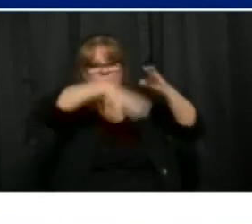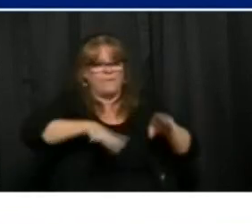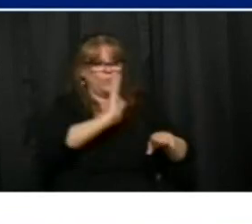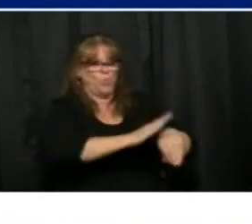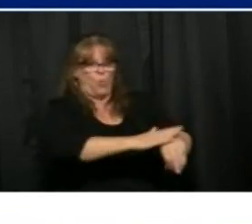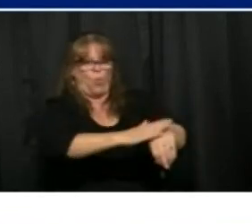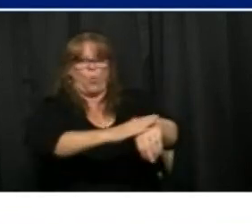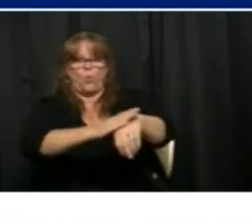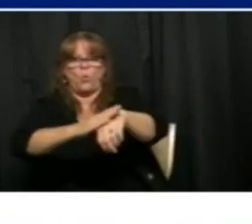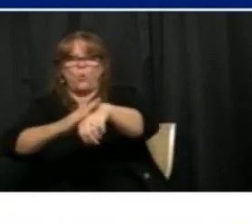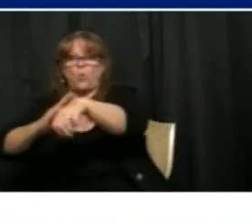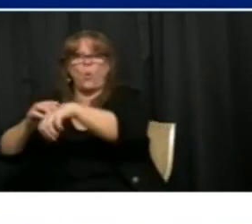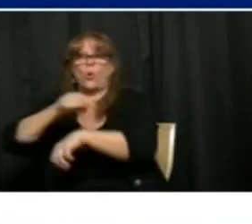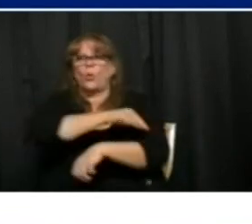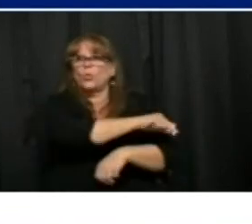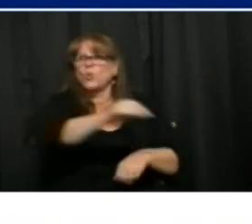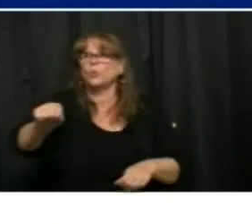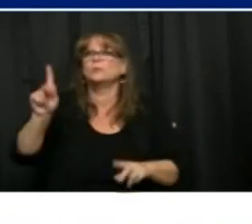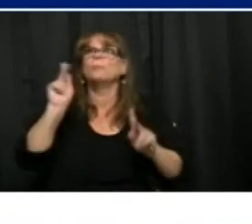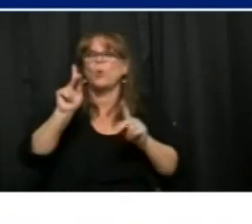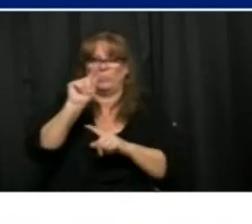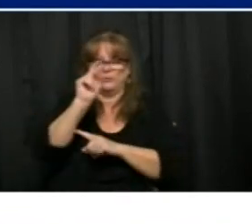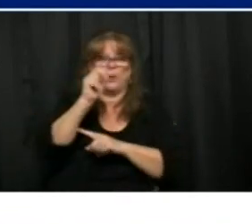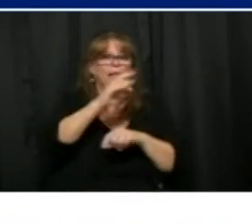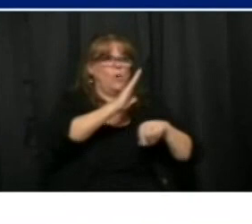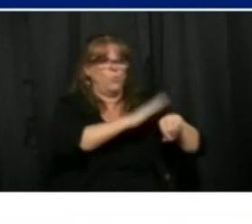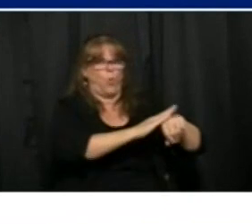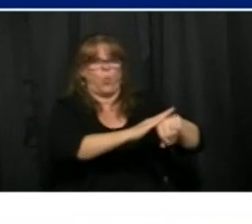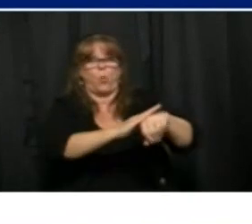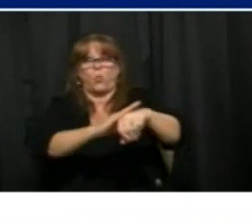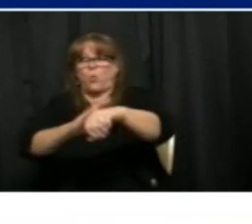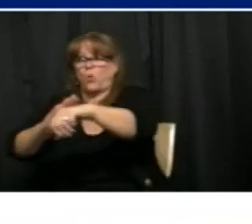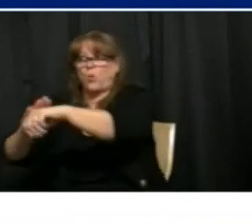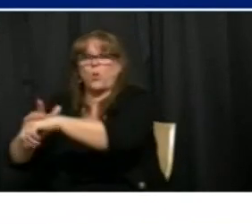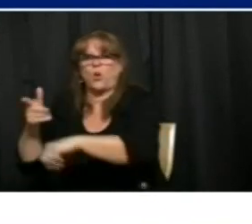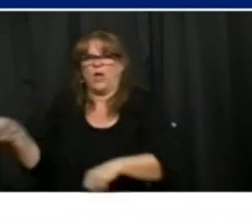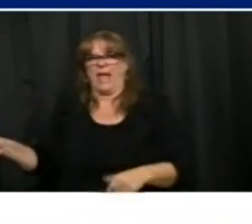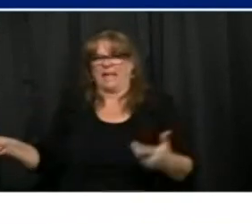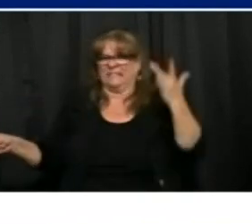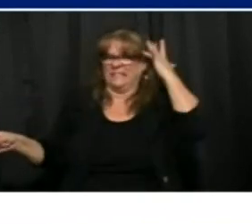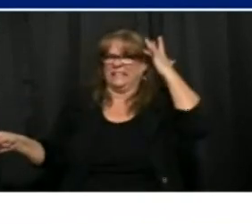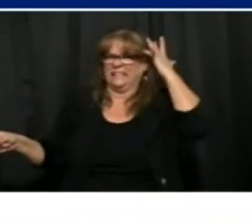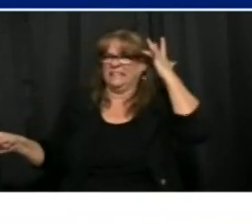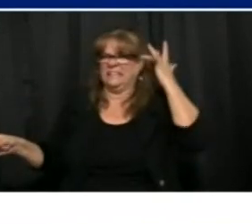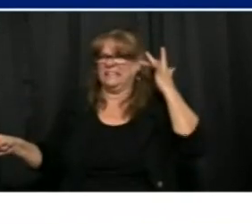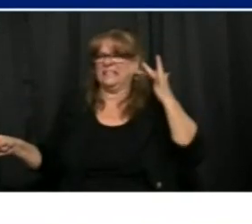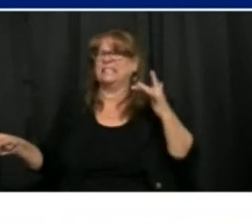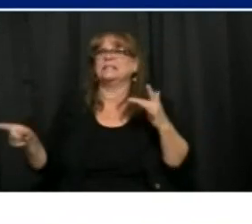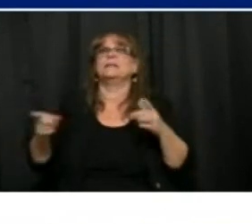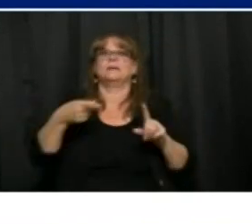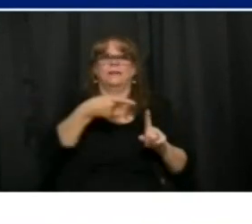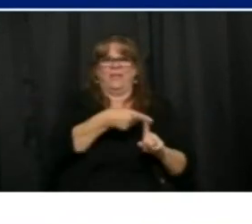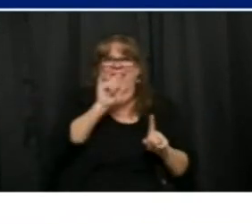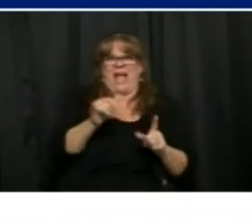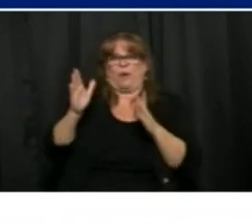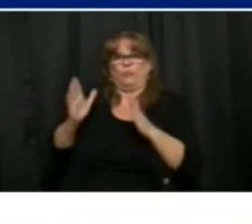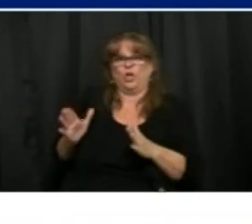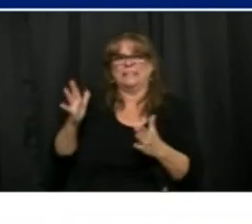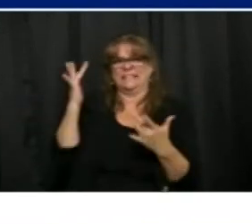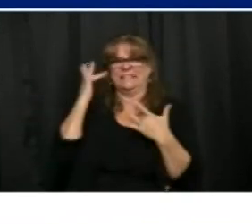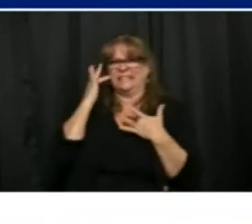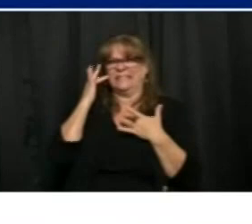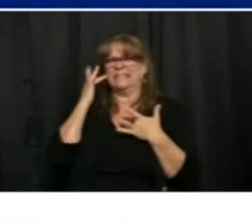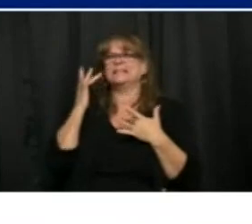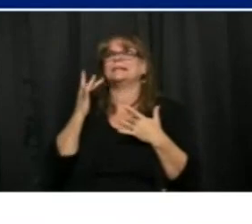phones that they were generated on and give people a little push notification that say, hey, look, you might have been exposed. Call your